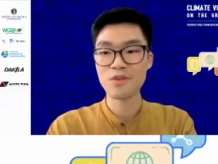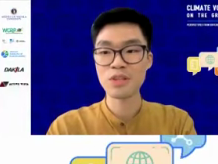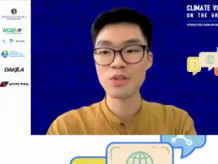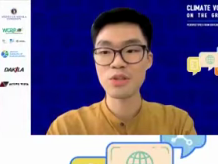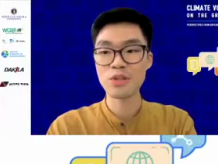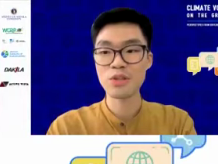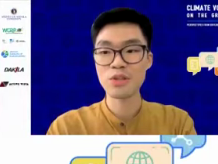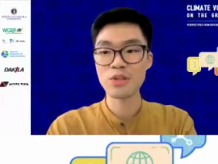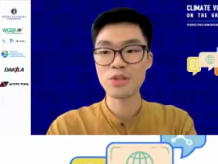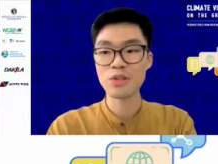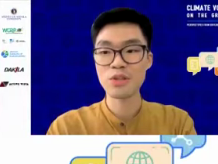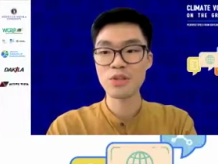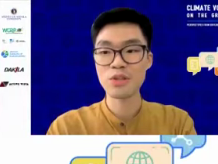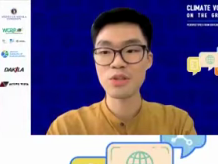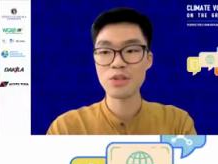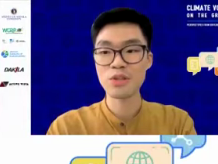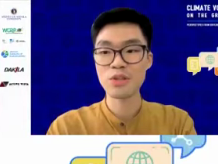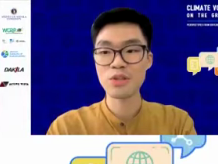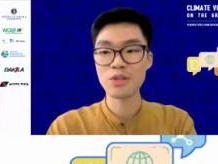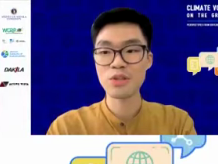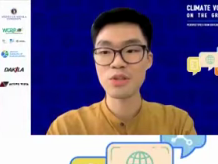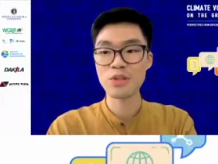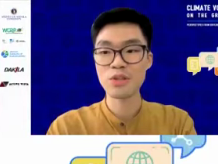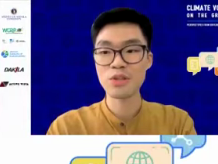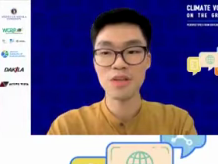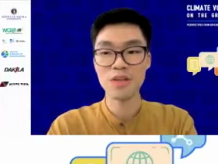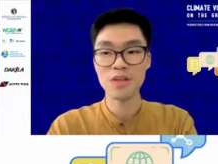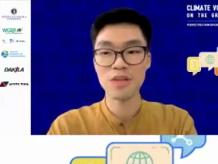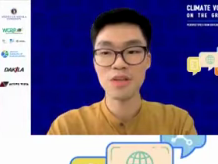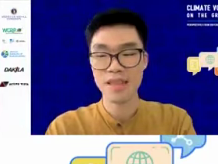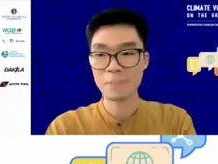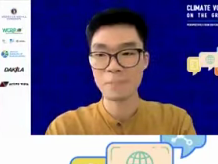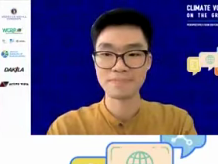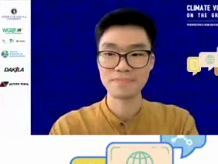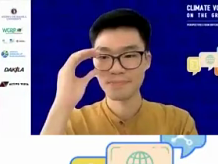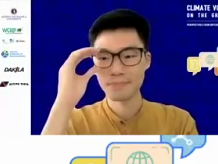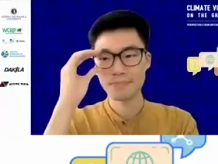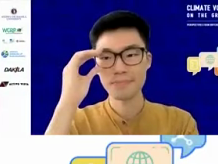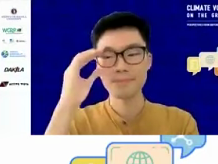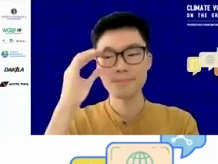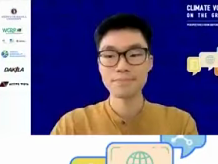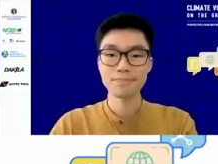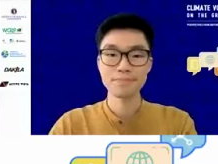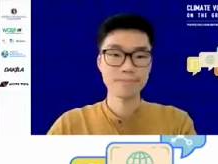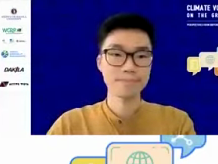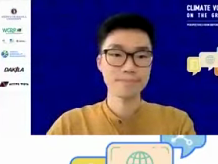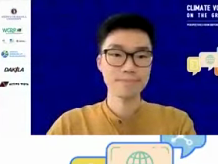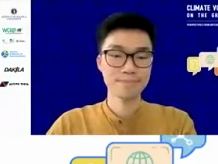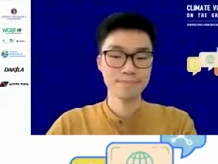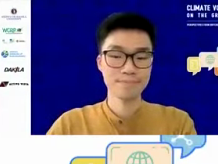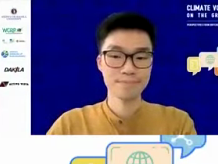At this point, we'd like to ask everyone to settle in for the prayer to be followed by the Philippine National Anthem.